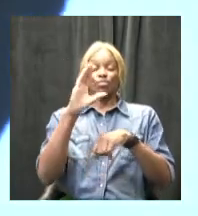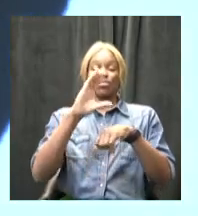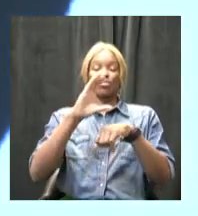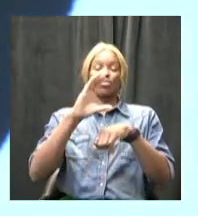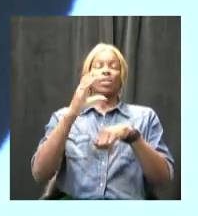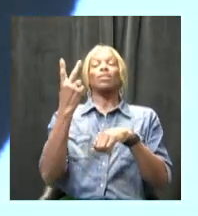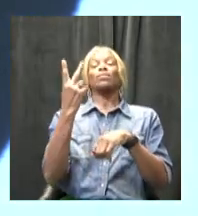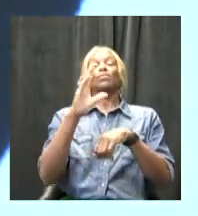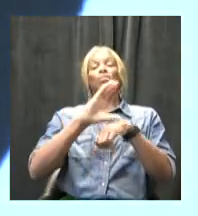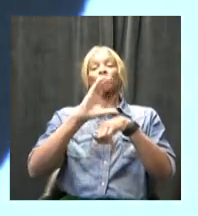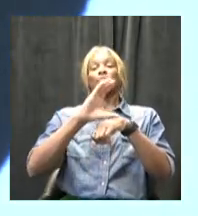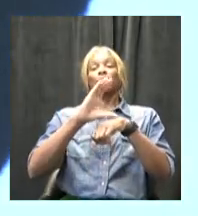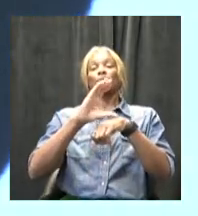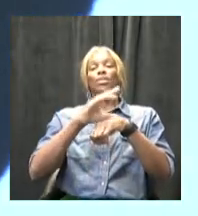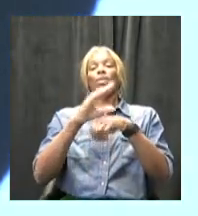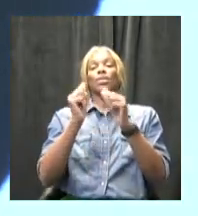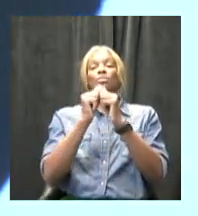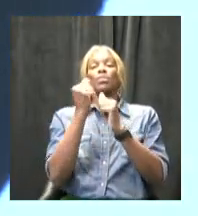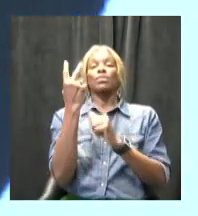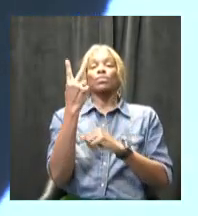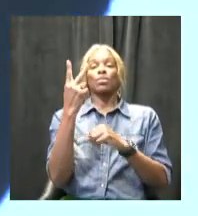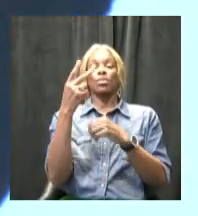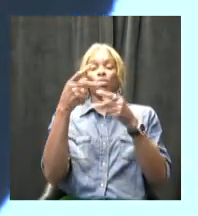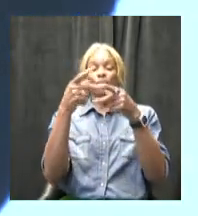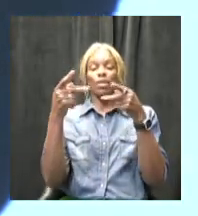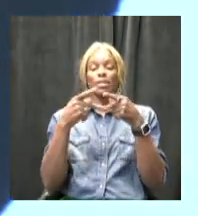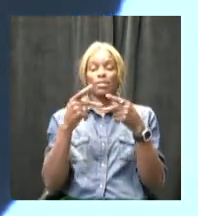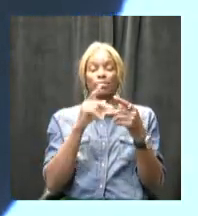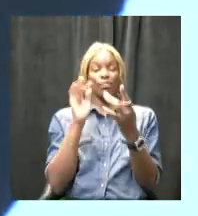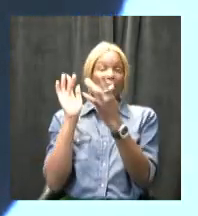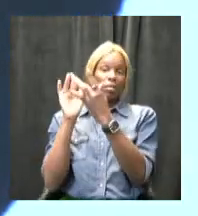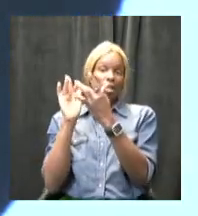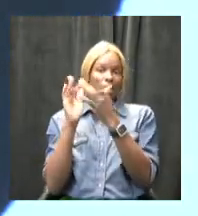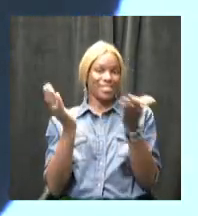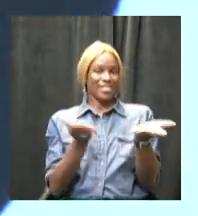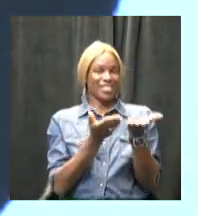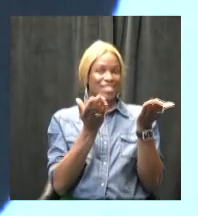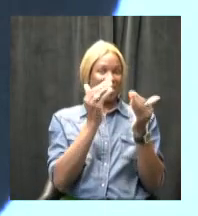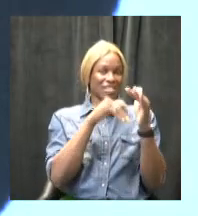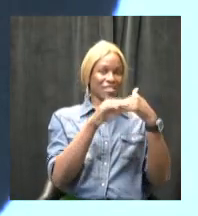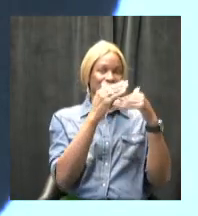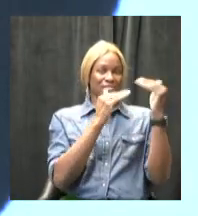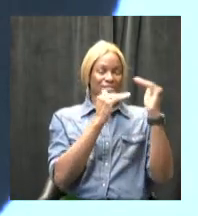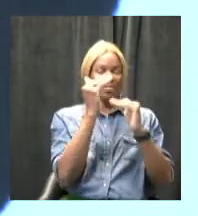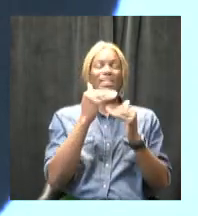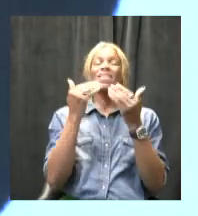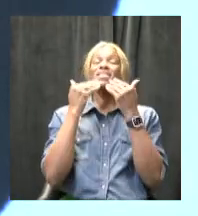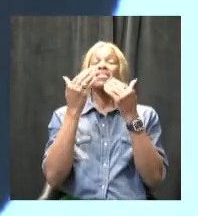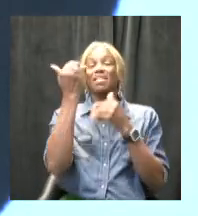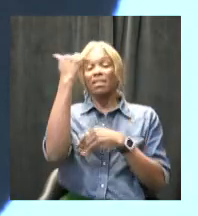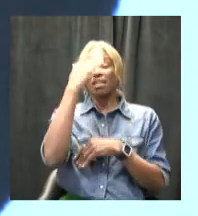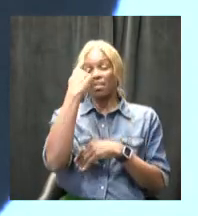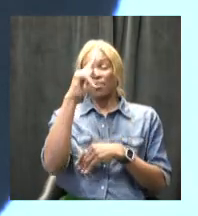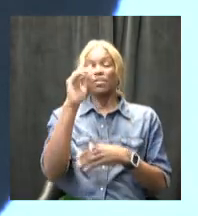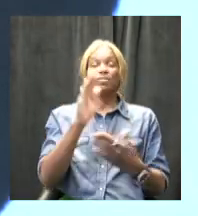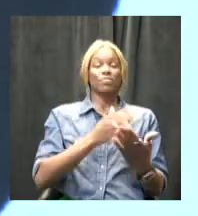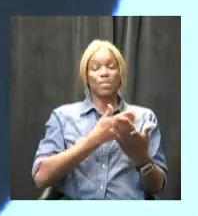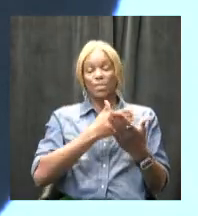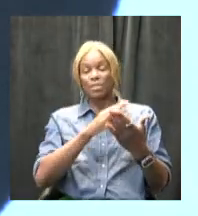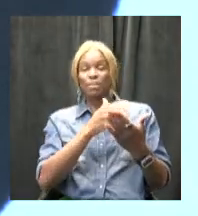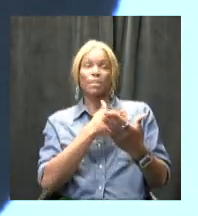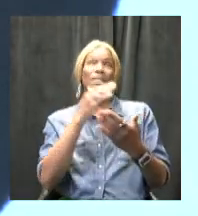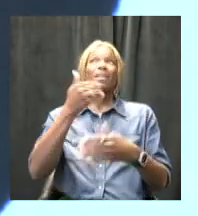both online. We are grateful indeed. Can you thank the Lord for our music ministry and just the atmosphere,